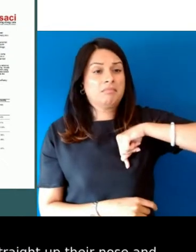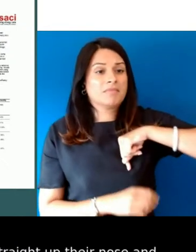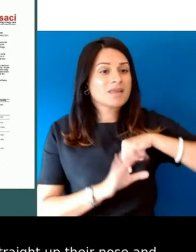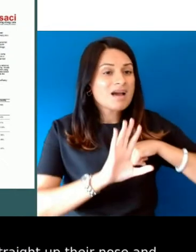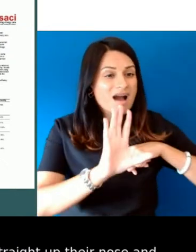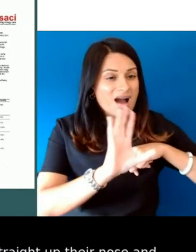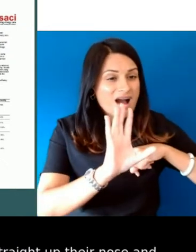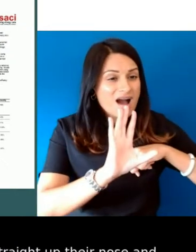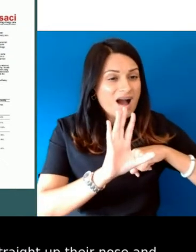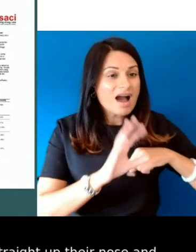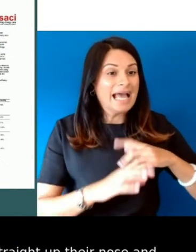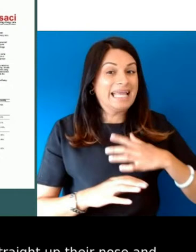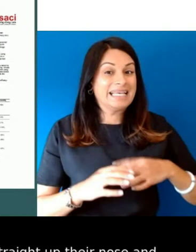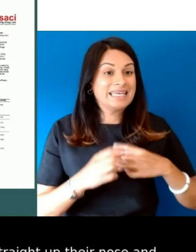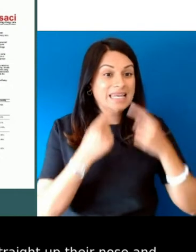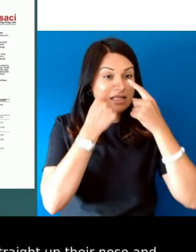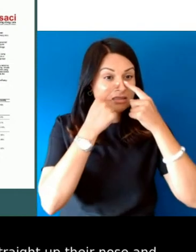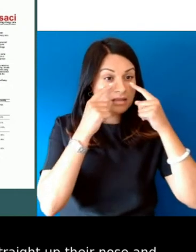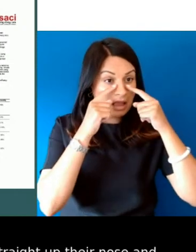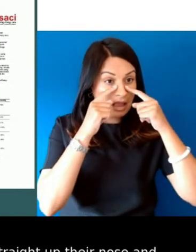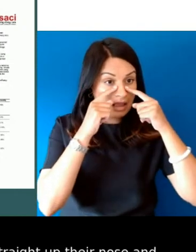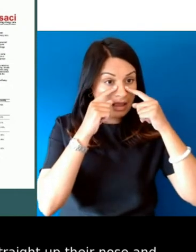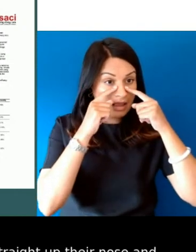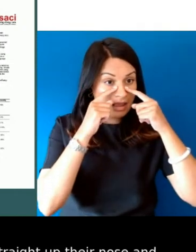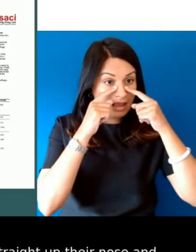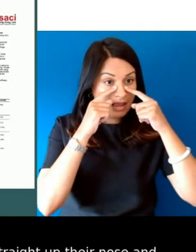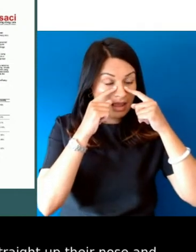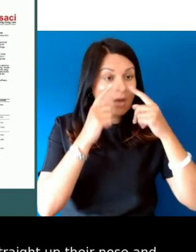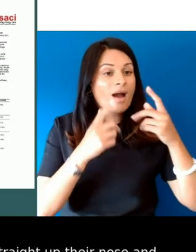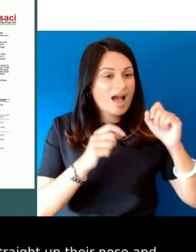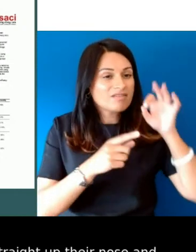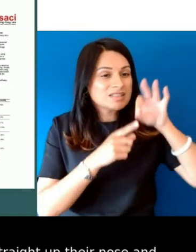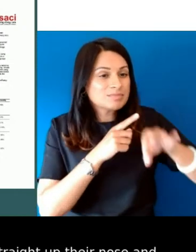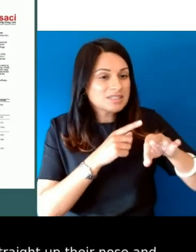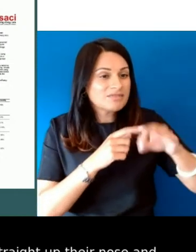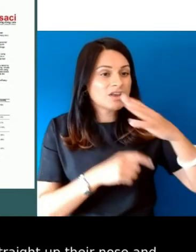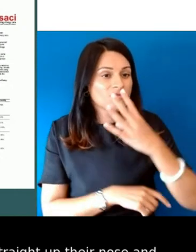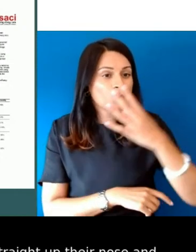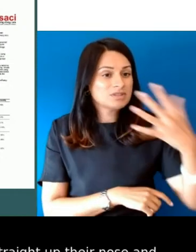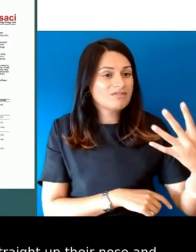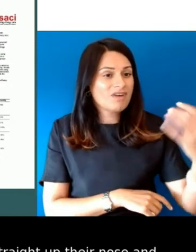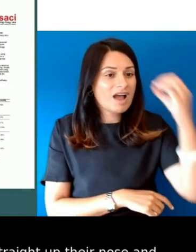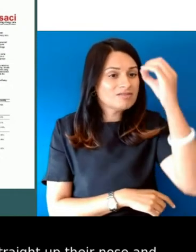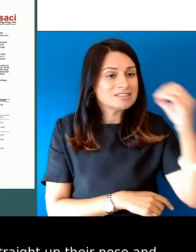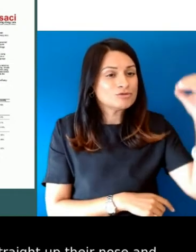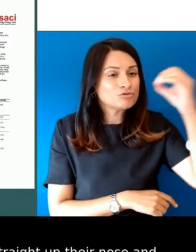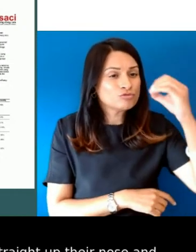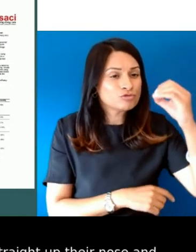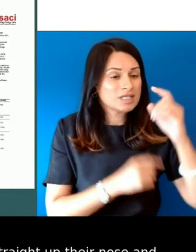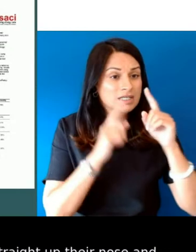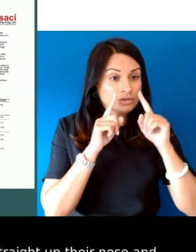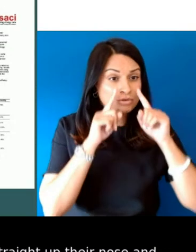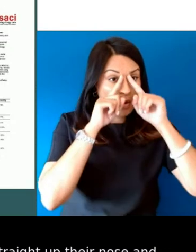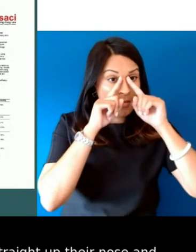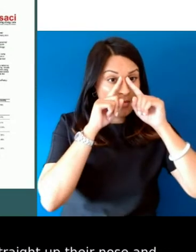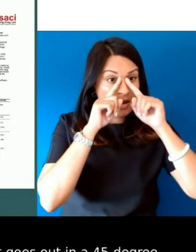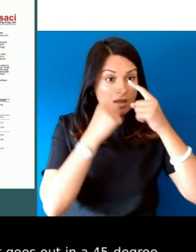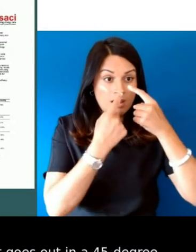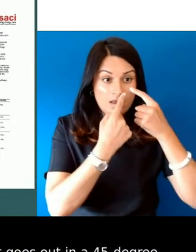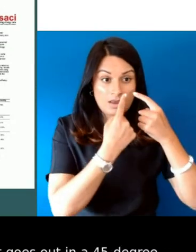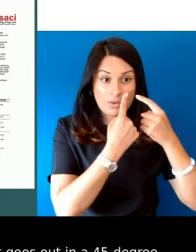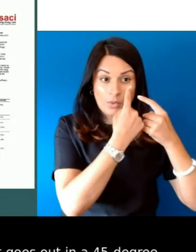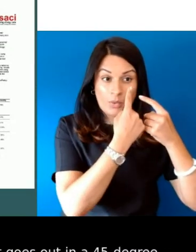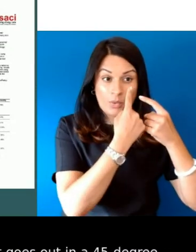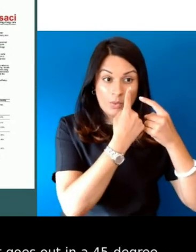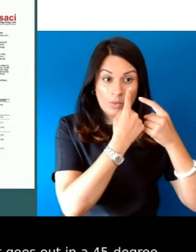the side of the nose so it goes out in an angle a 45 degree angle that goes out towards the top of the ear and you should have your head